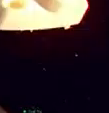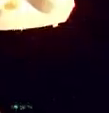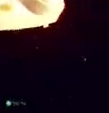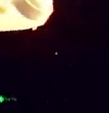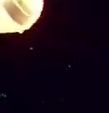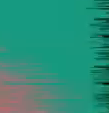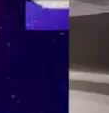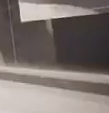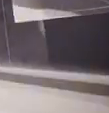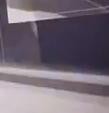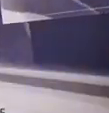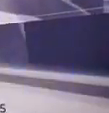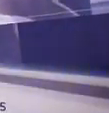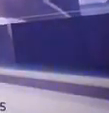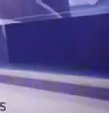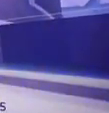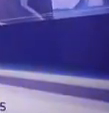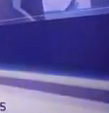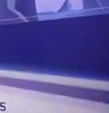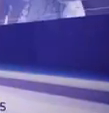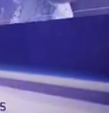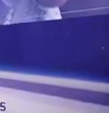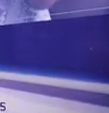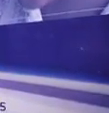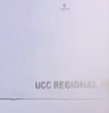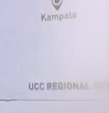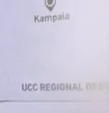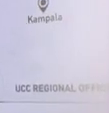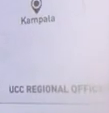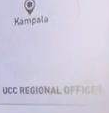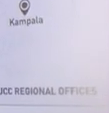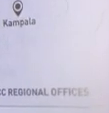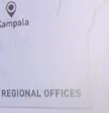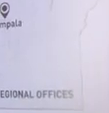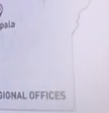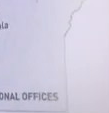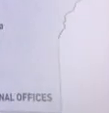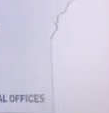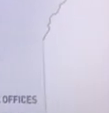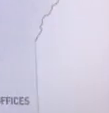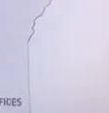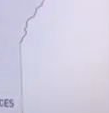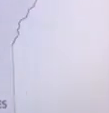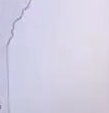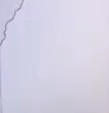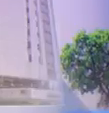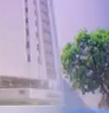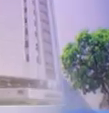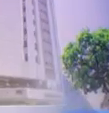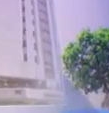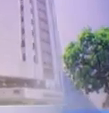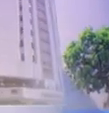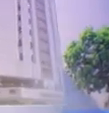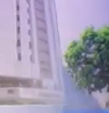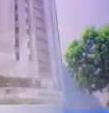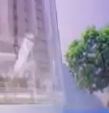with a mission to drive the development of a robust communications sector in Uganda. We created structures to champion the